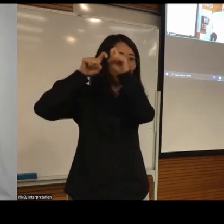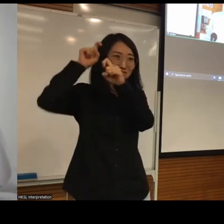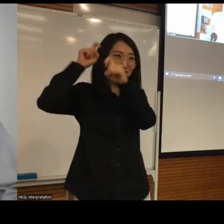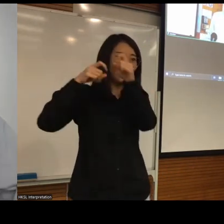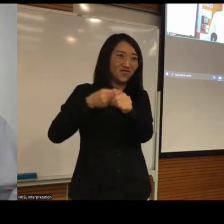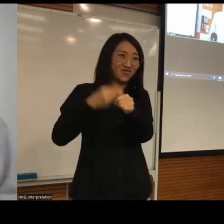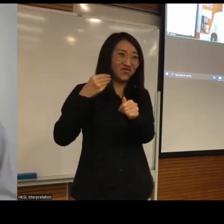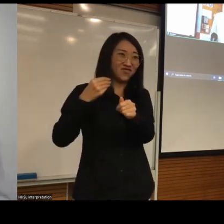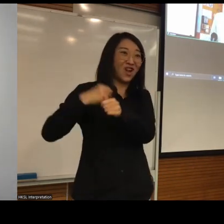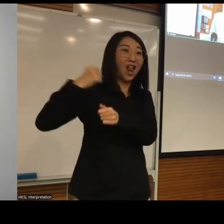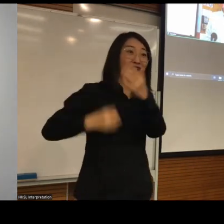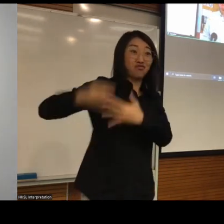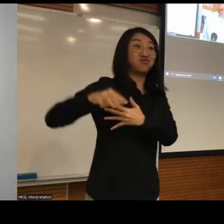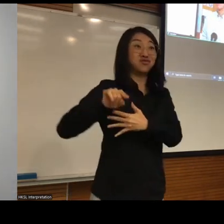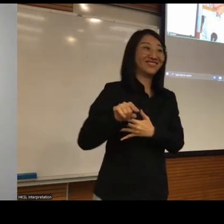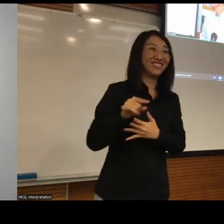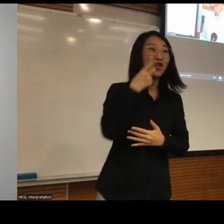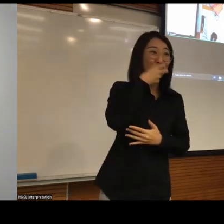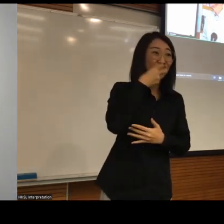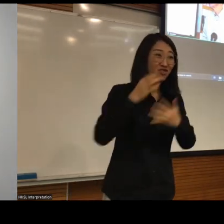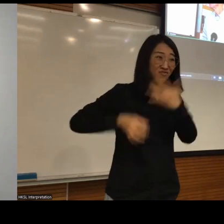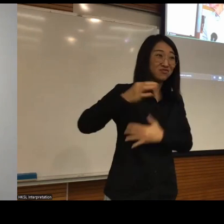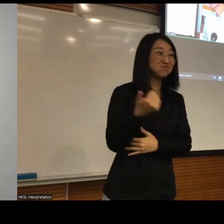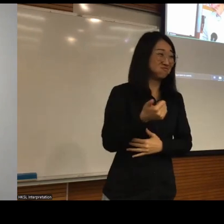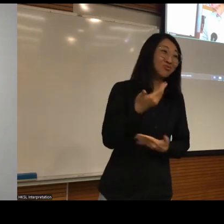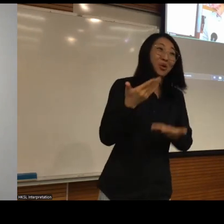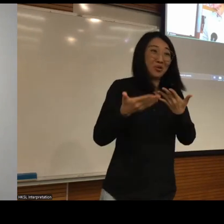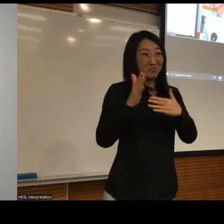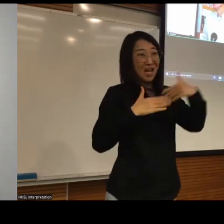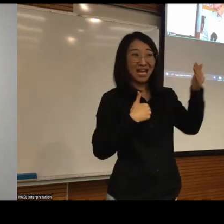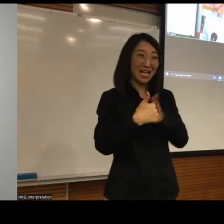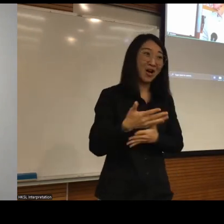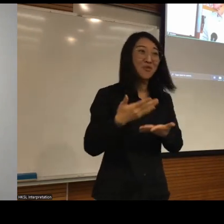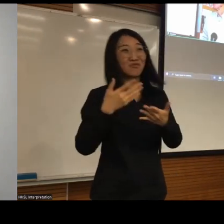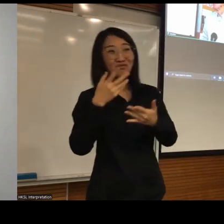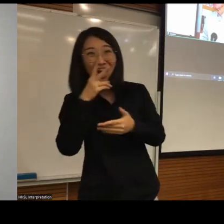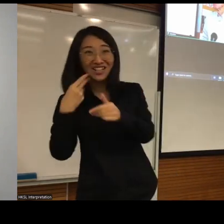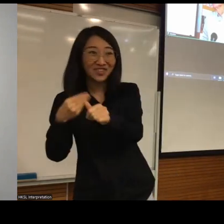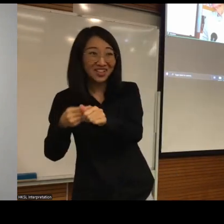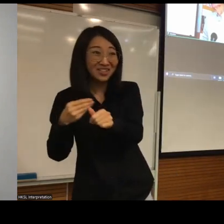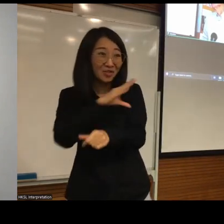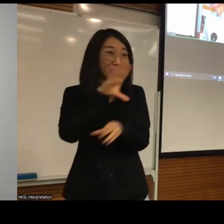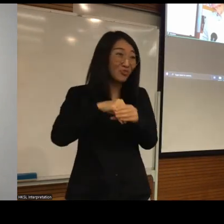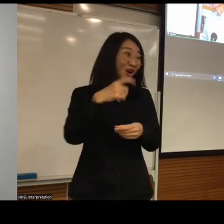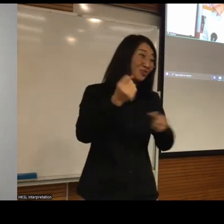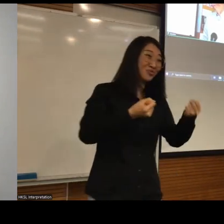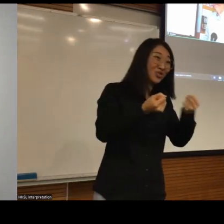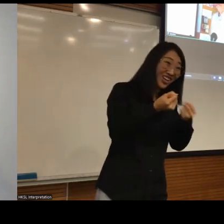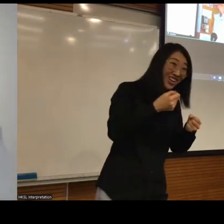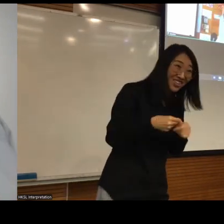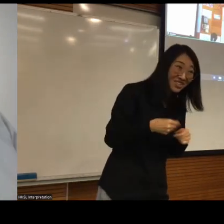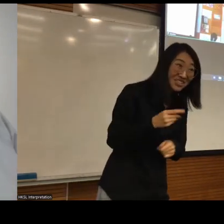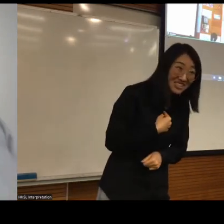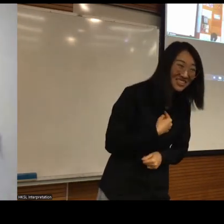learn the languages, and that's it. Yeah, I'm not sure whether that can be introduced into interpreter training, maybe driver taxi. We do have